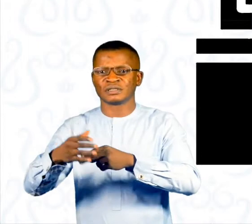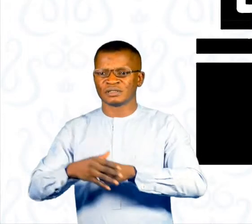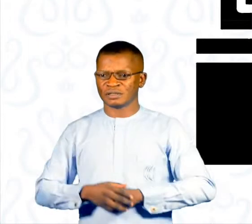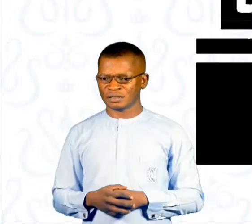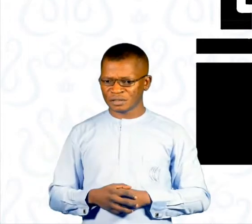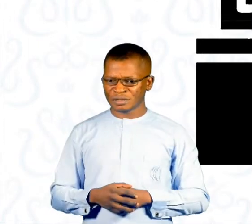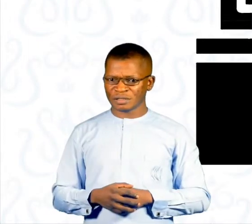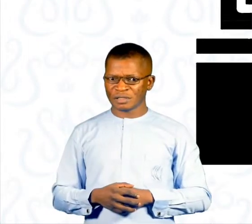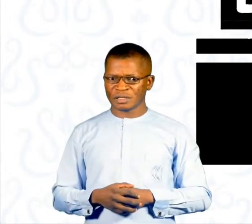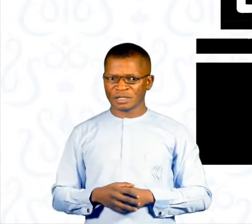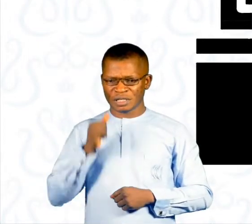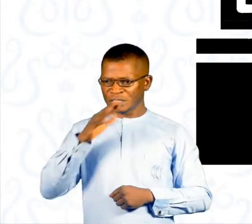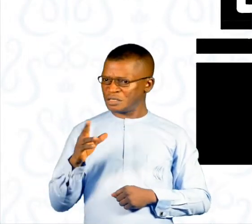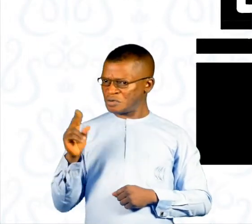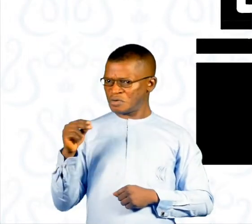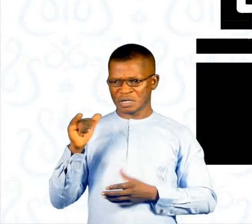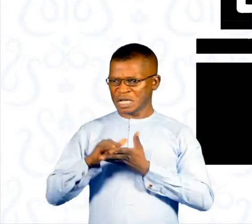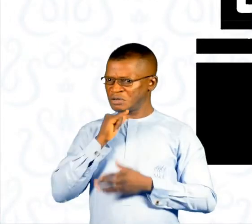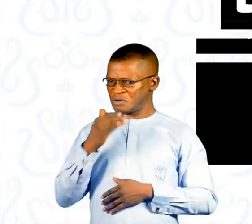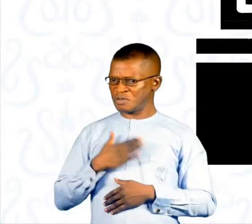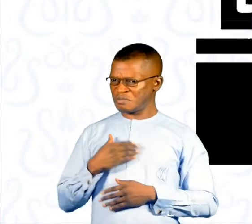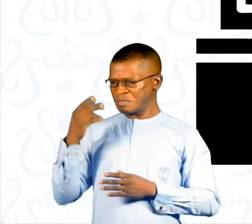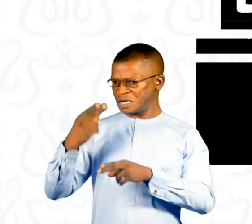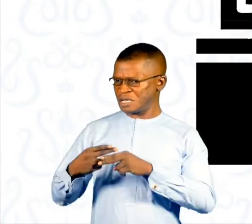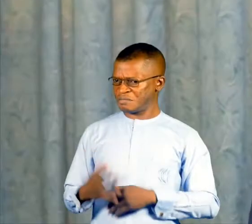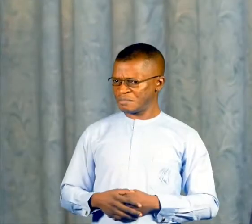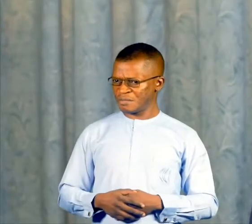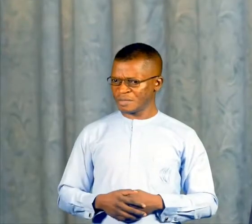girl. Then and there, the girl protested that is not her name.